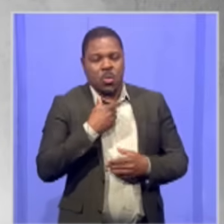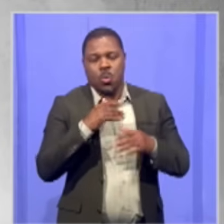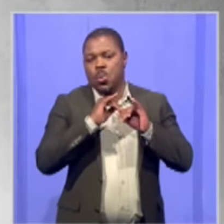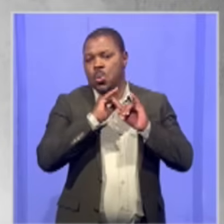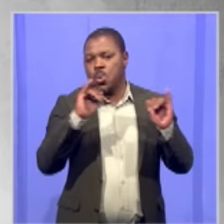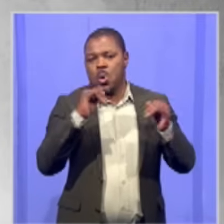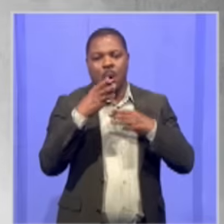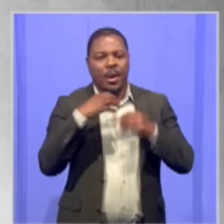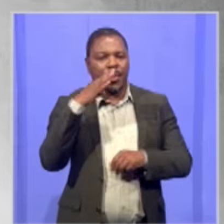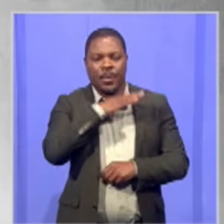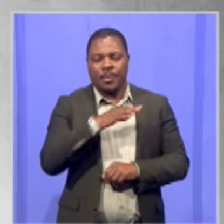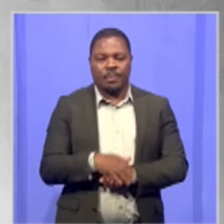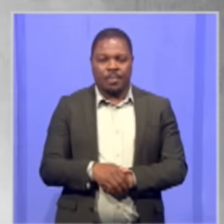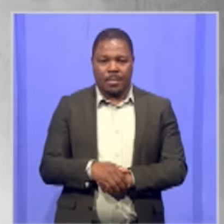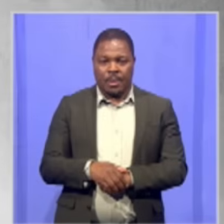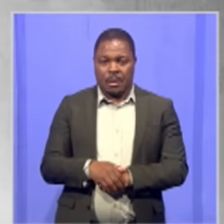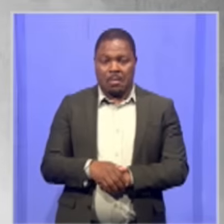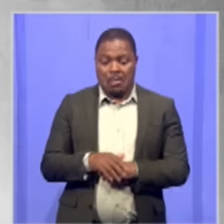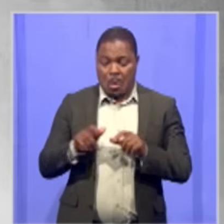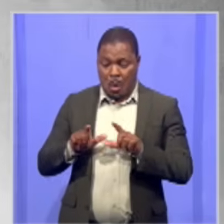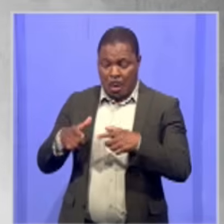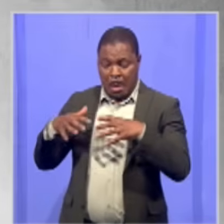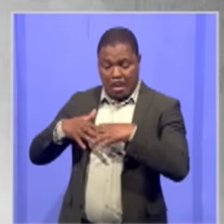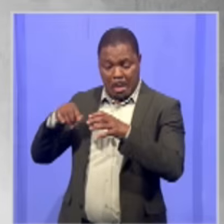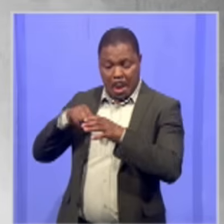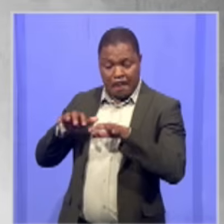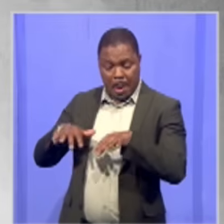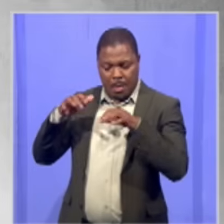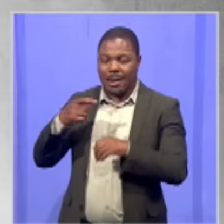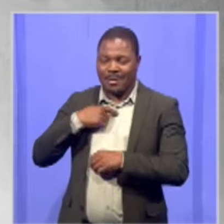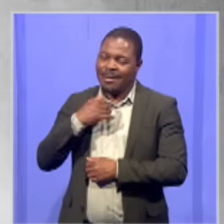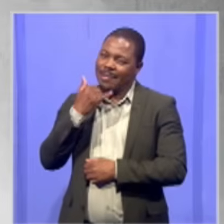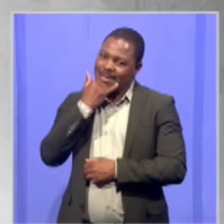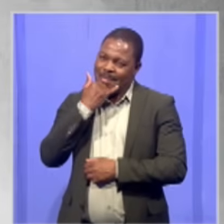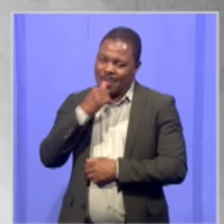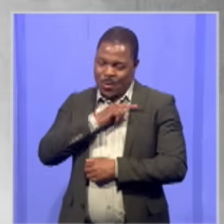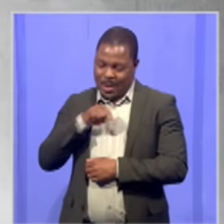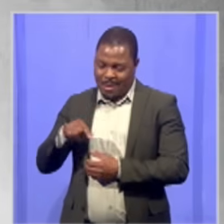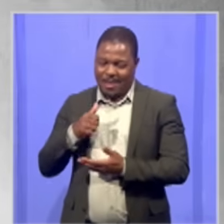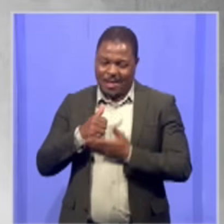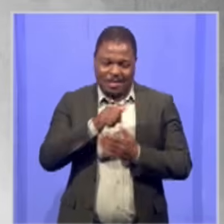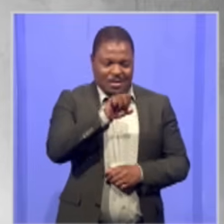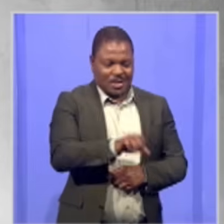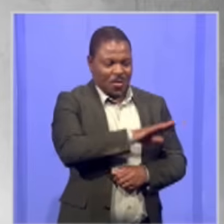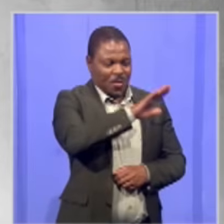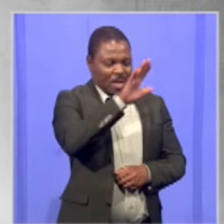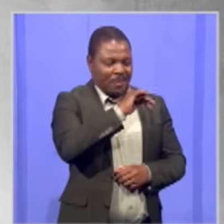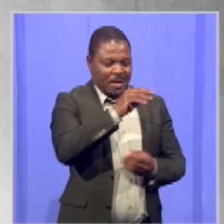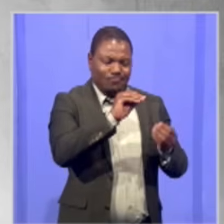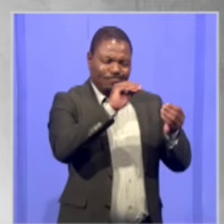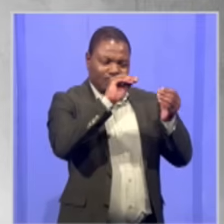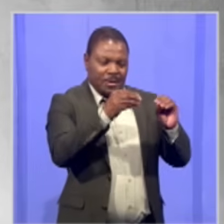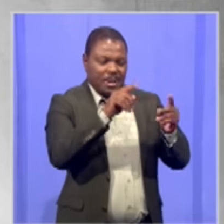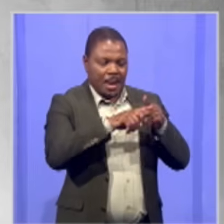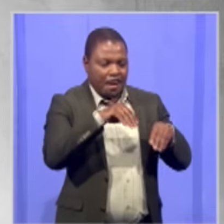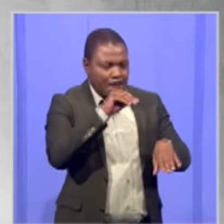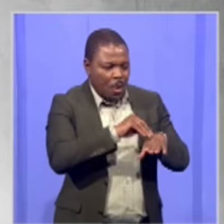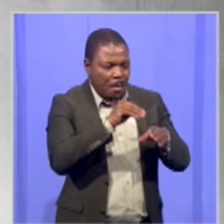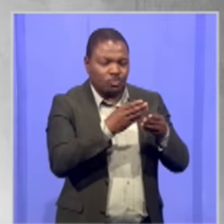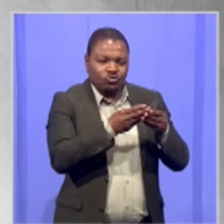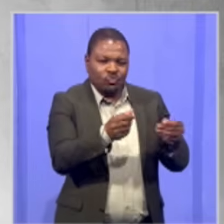jwa go tlhokego ya mešomo. Nna ke itumelela komiti e kgethilweng e tlo siamisa naga ya rona yo tlisa tharabololo le go fokotsa